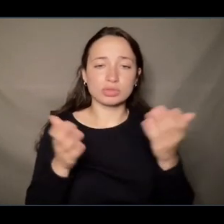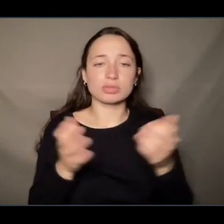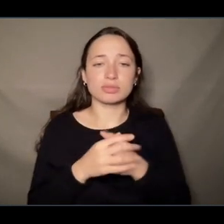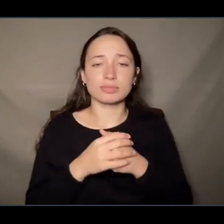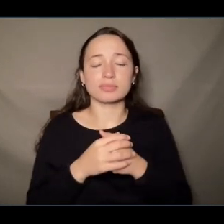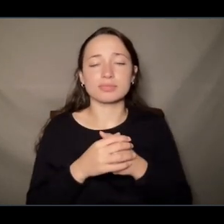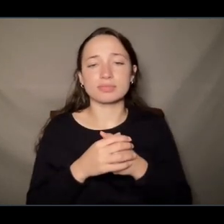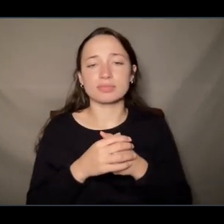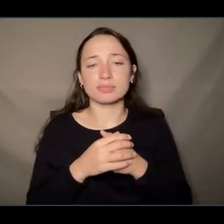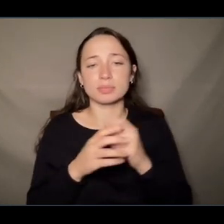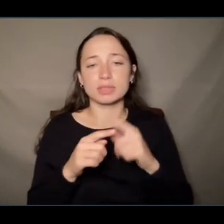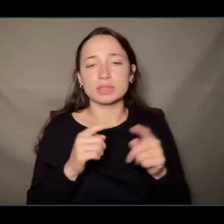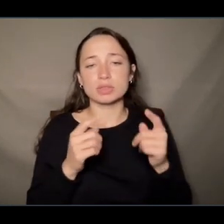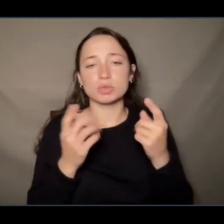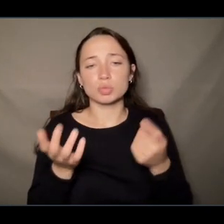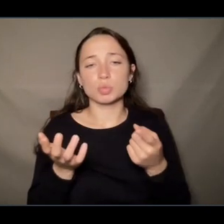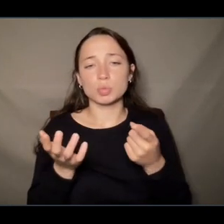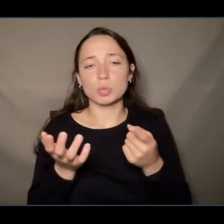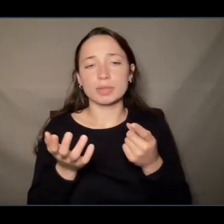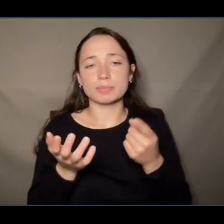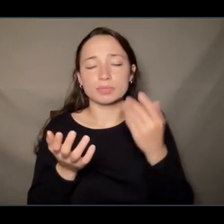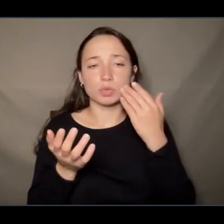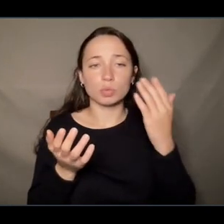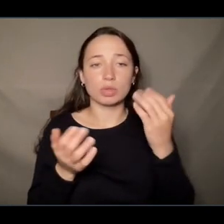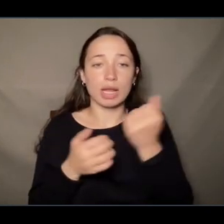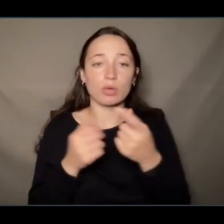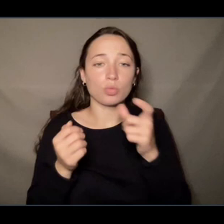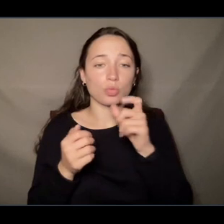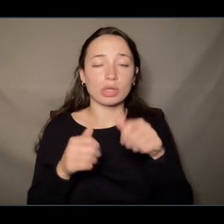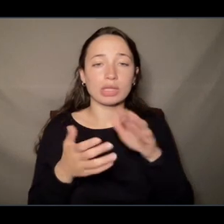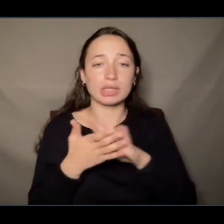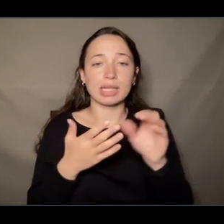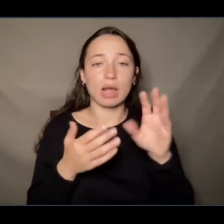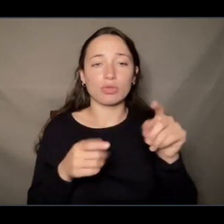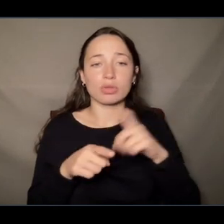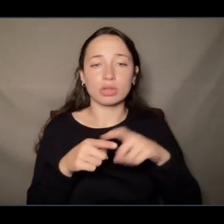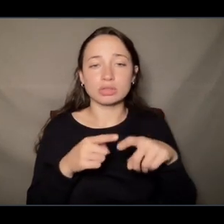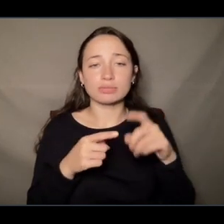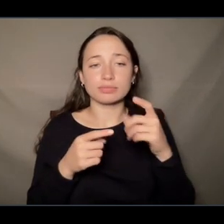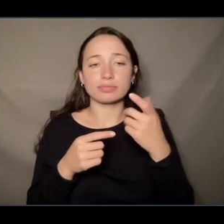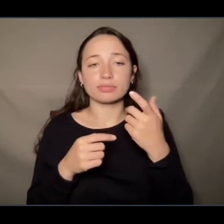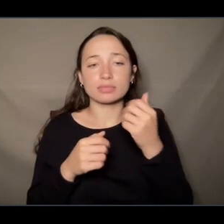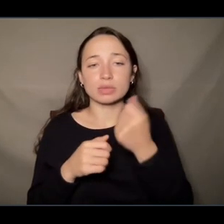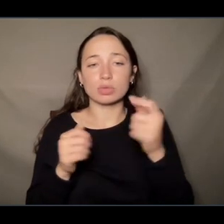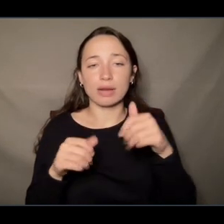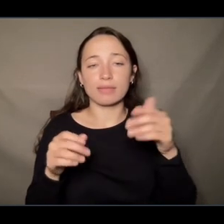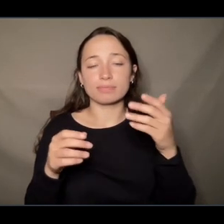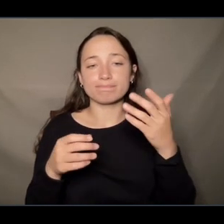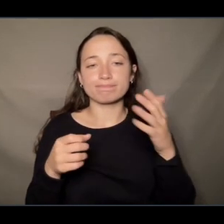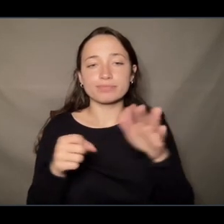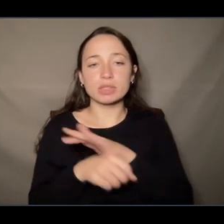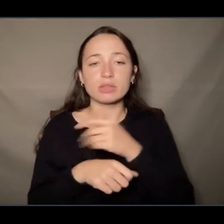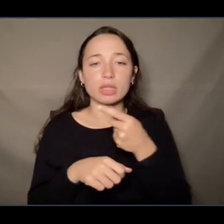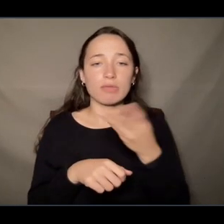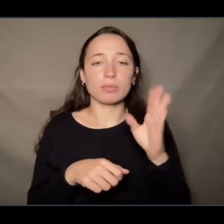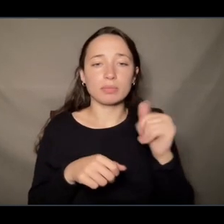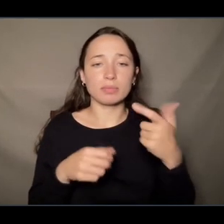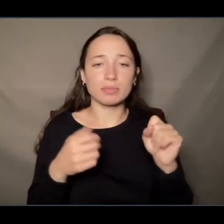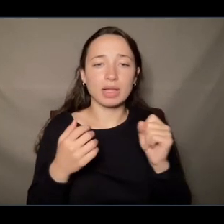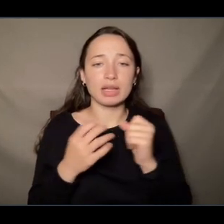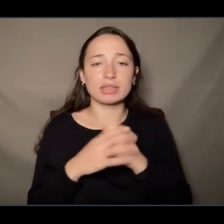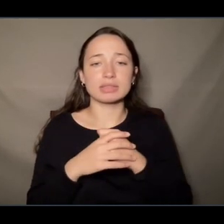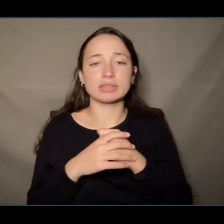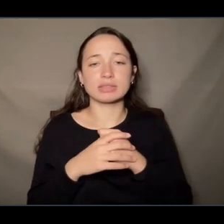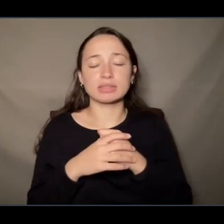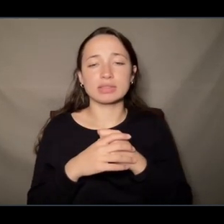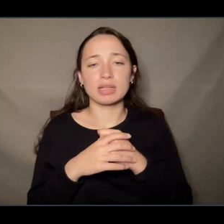each person. But, you know, virtually anyone can clean out their closet and anyone can fill, you know, a couple